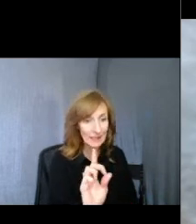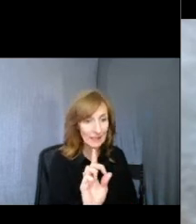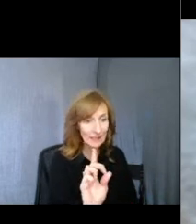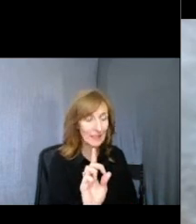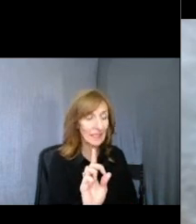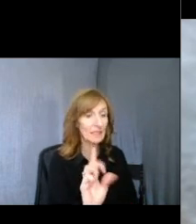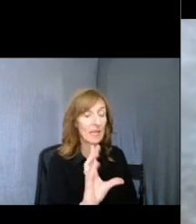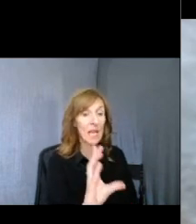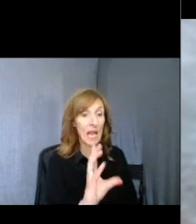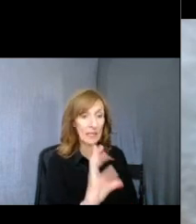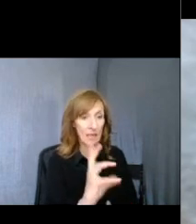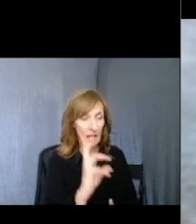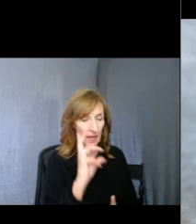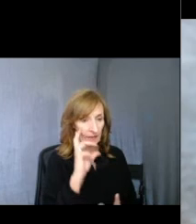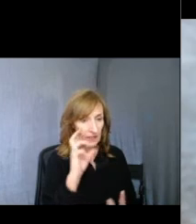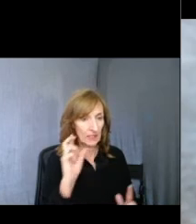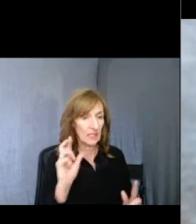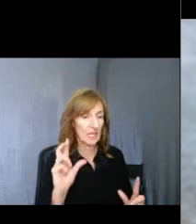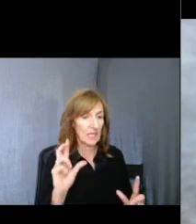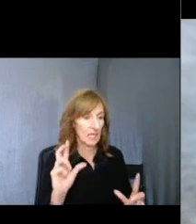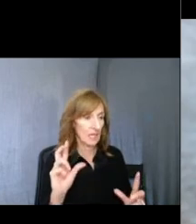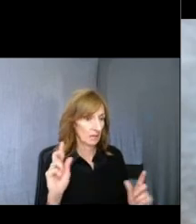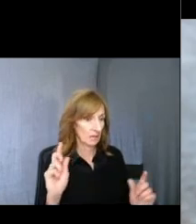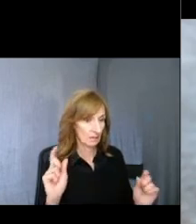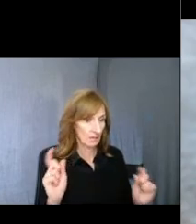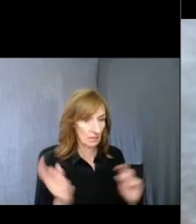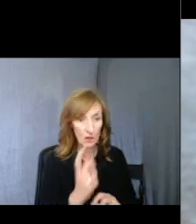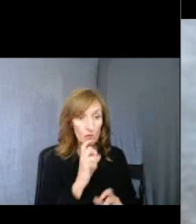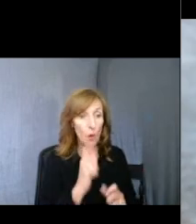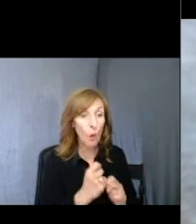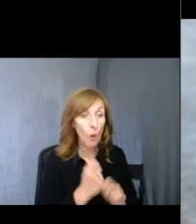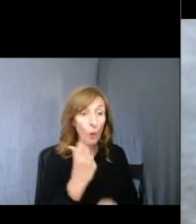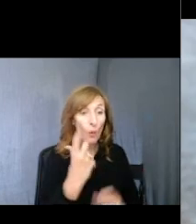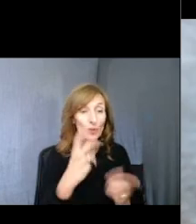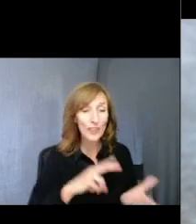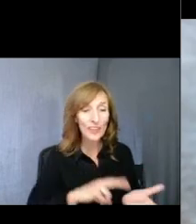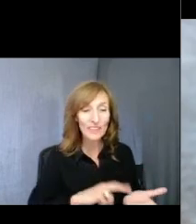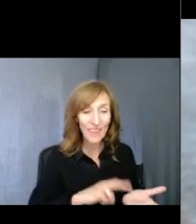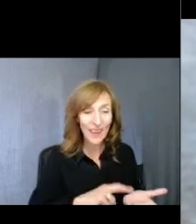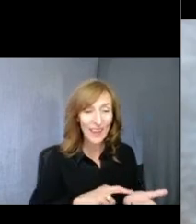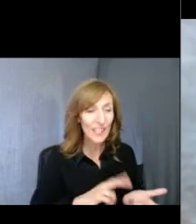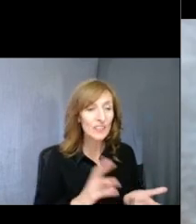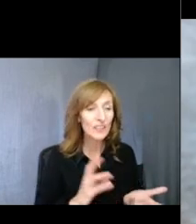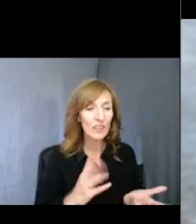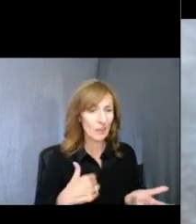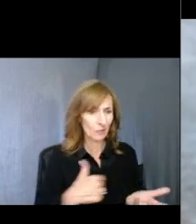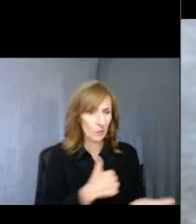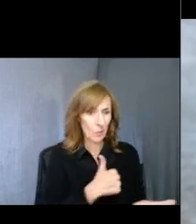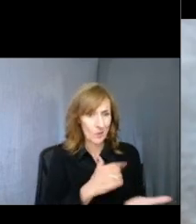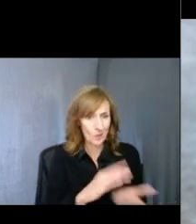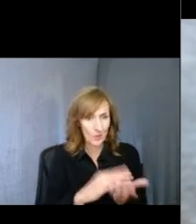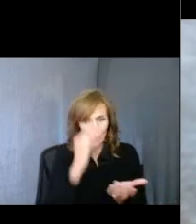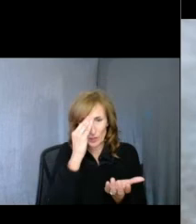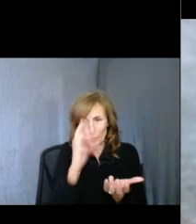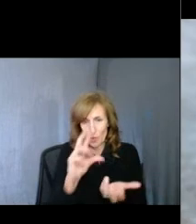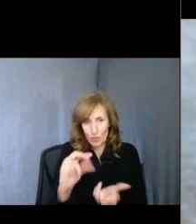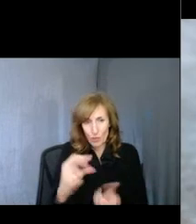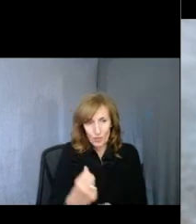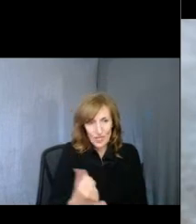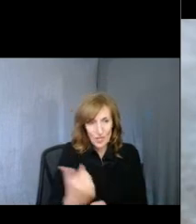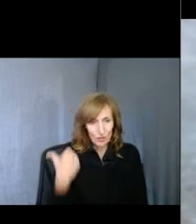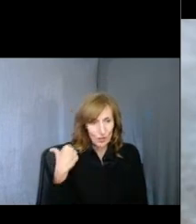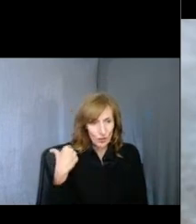mean older, a practitioner from what I learned seriously 30 years in vet school, 30 years ago,